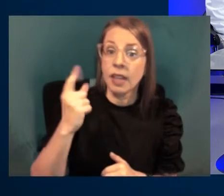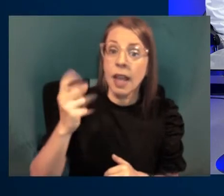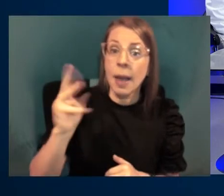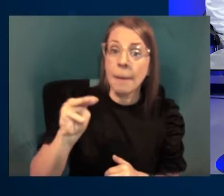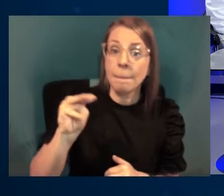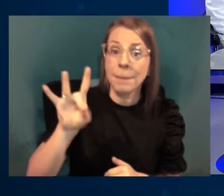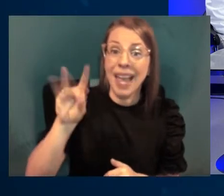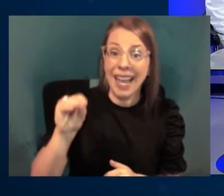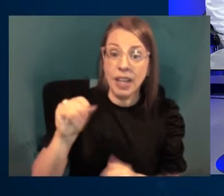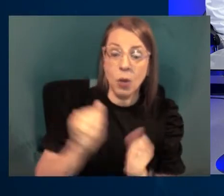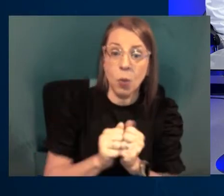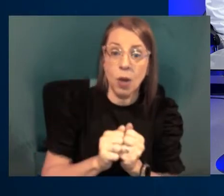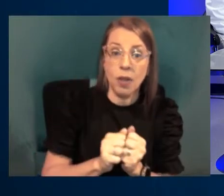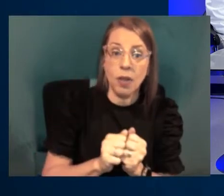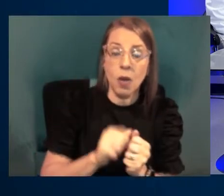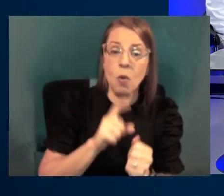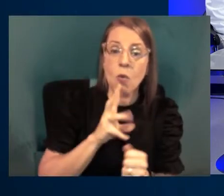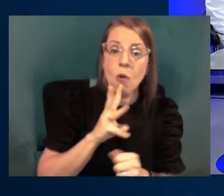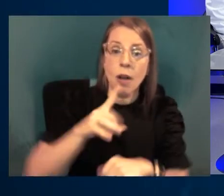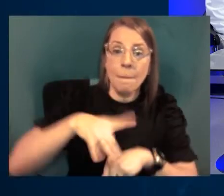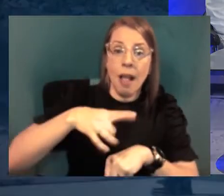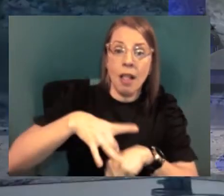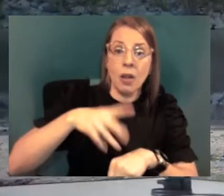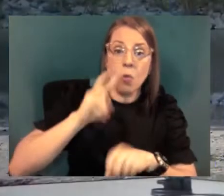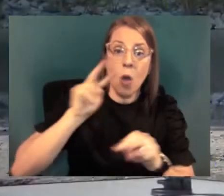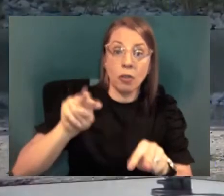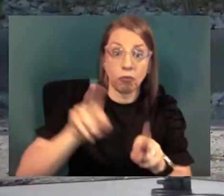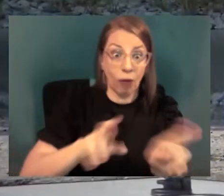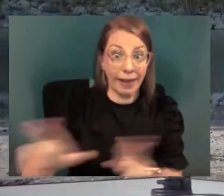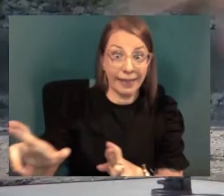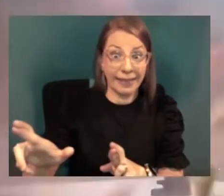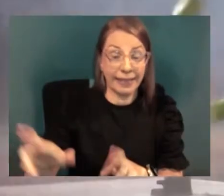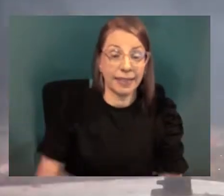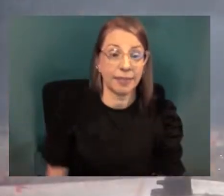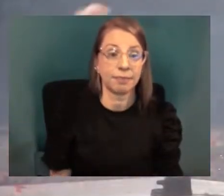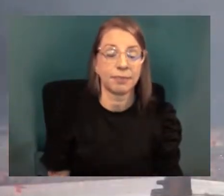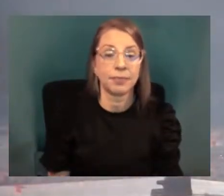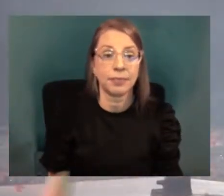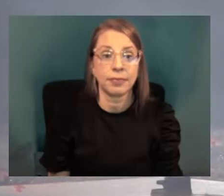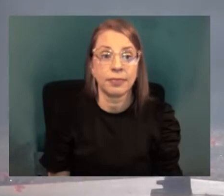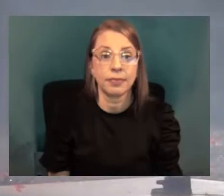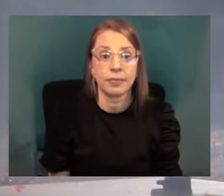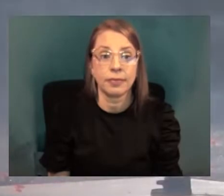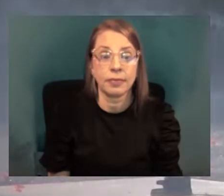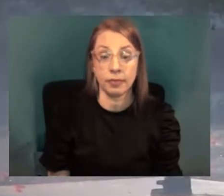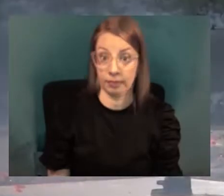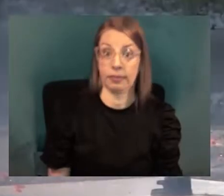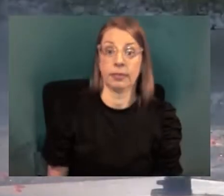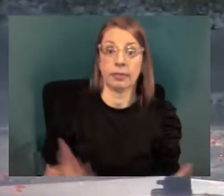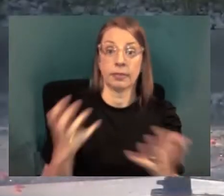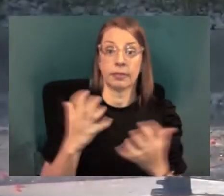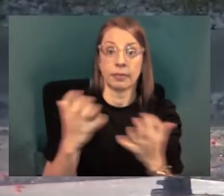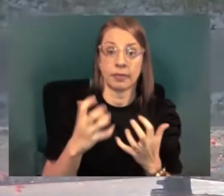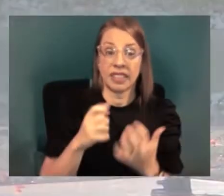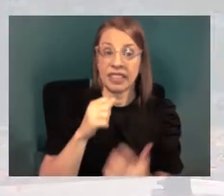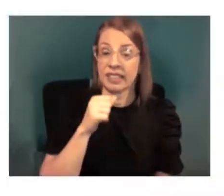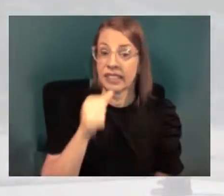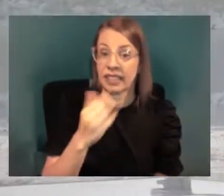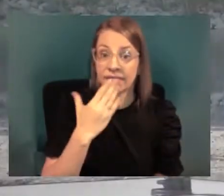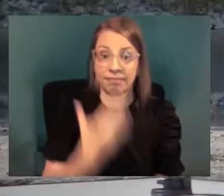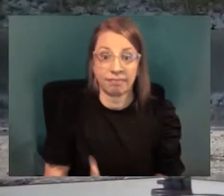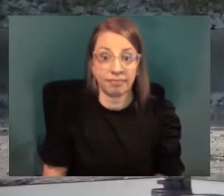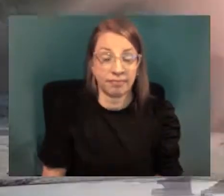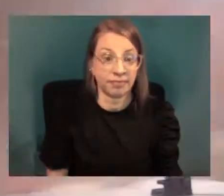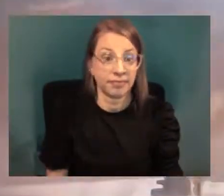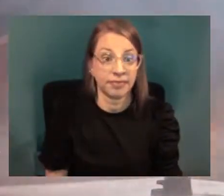with a watermelon we're going to watch here. You guys ready? This is like, oh, that's not good.